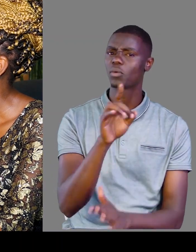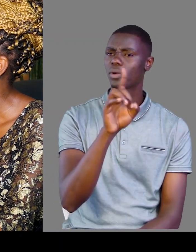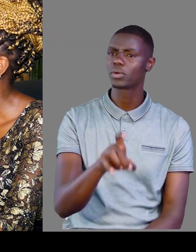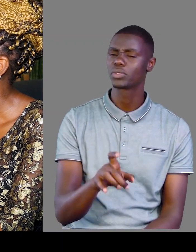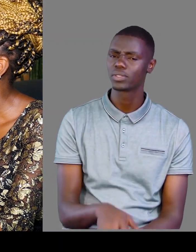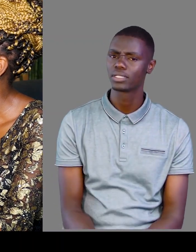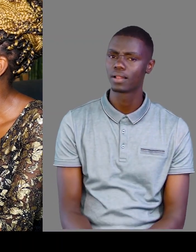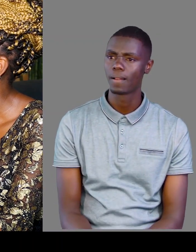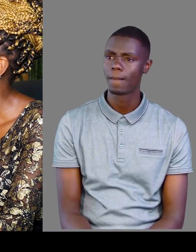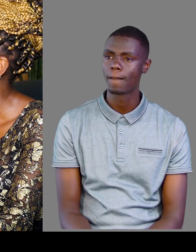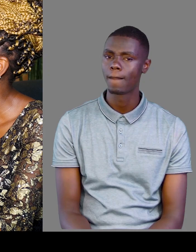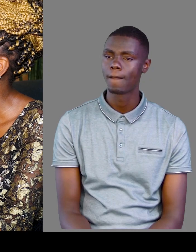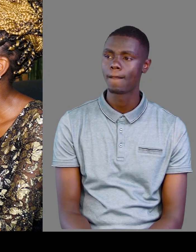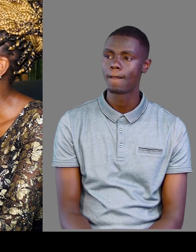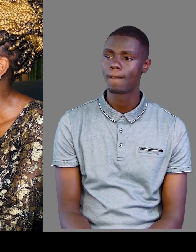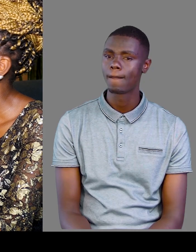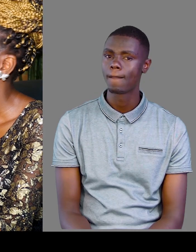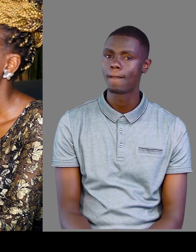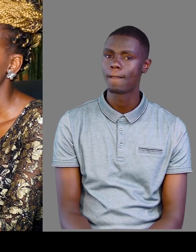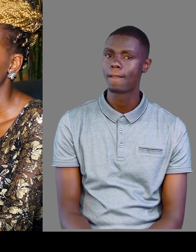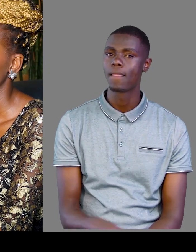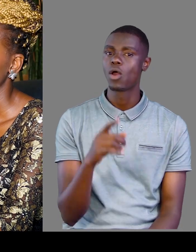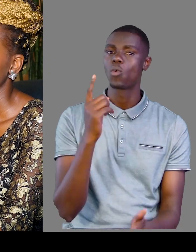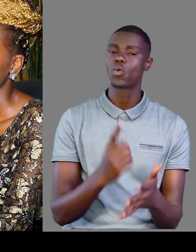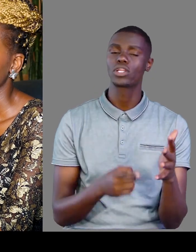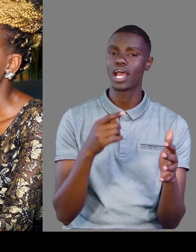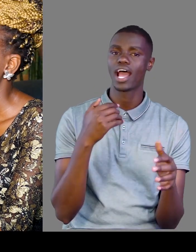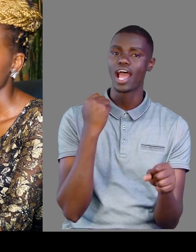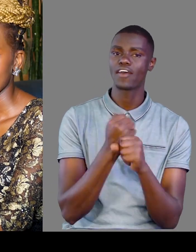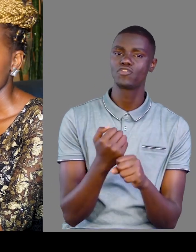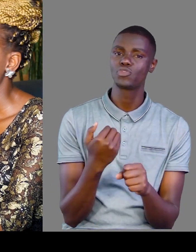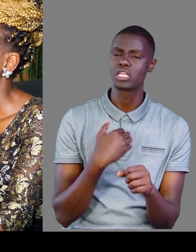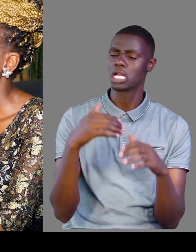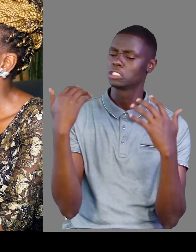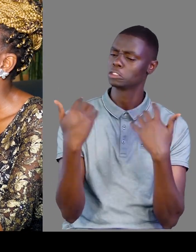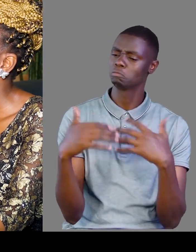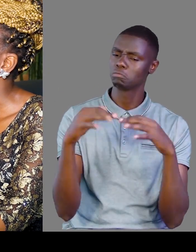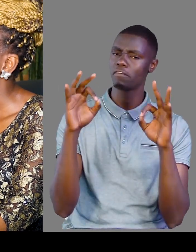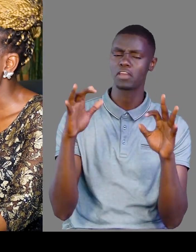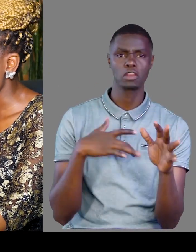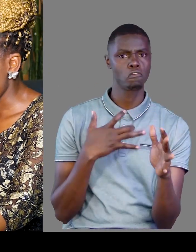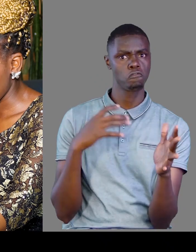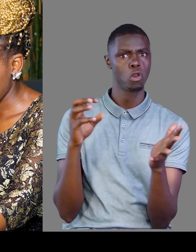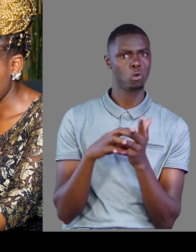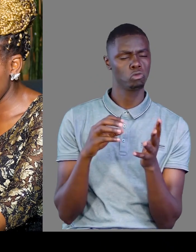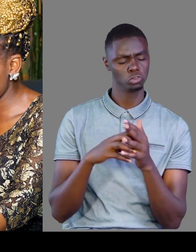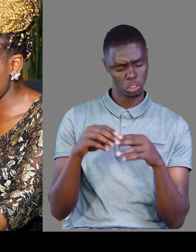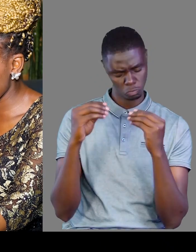started doing content, ni nini ushefanya outstanding ukafeel ile content manze iko sawa? Ulitoka hapo hiyo